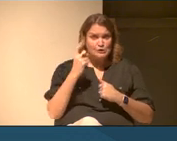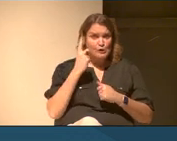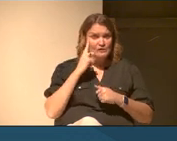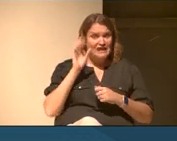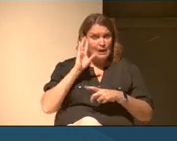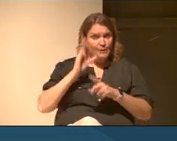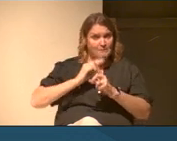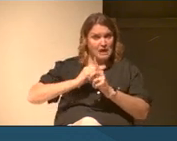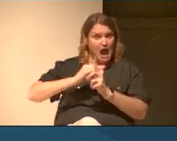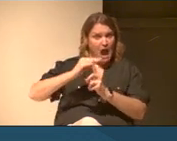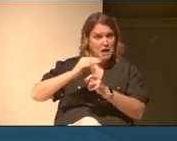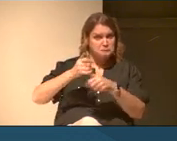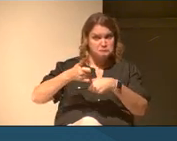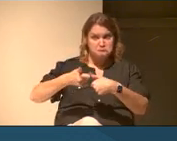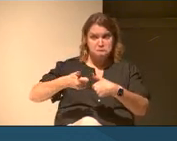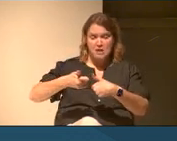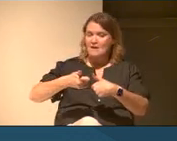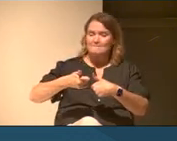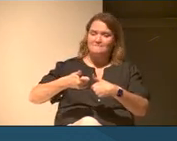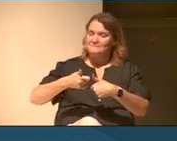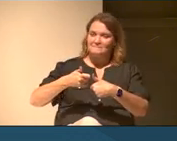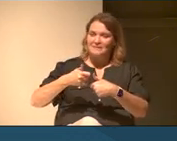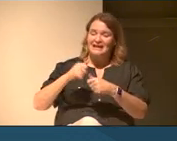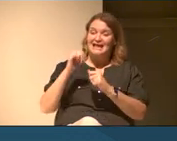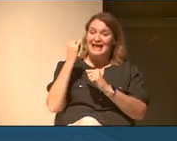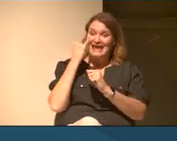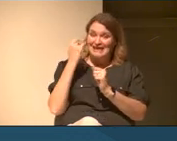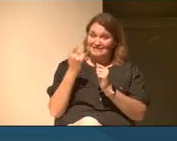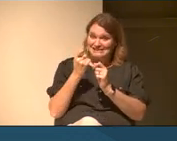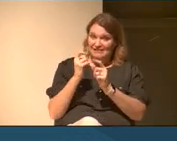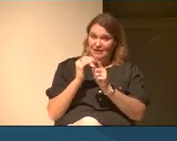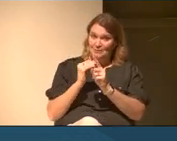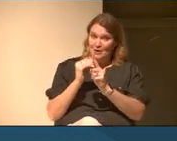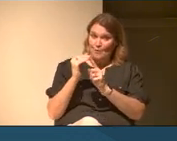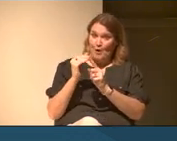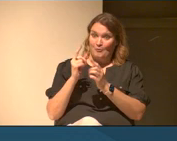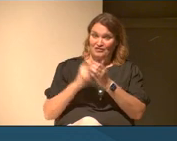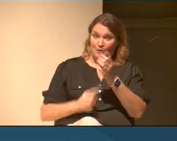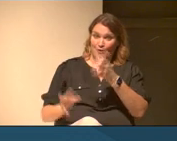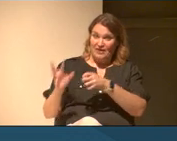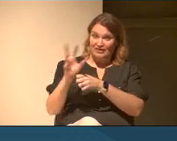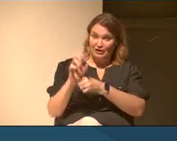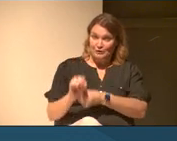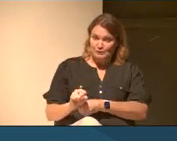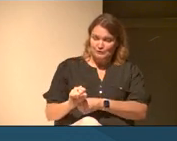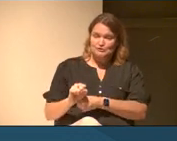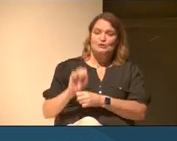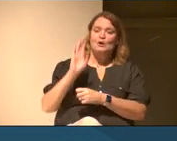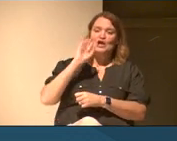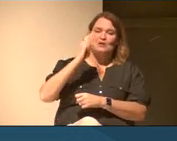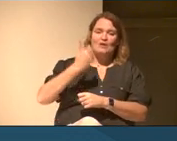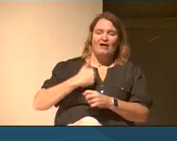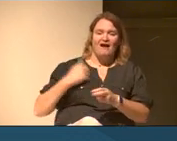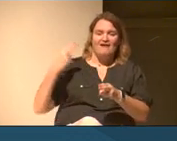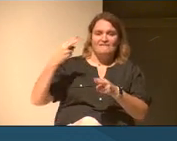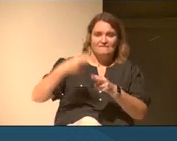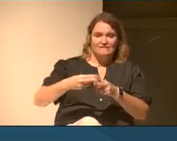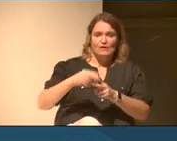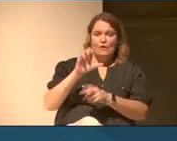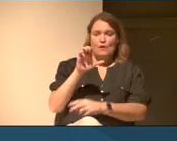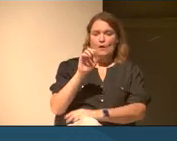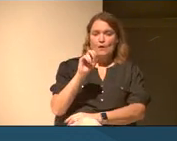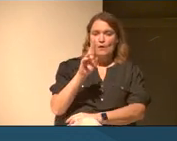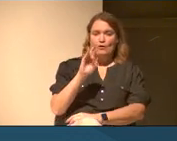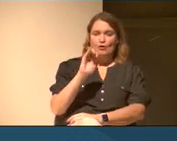certain temperature. And if it gets even a couple of degrees warmer than what they're used to, they go through something called coral bleaching. The relationship between